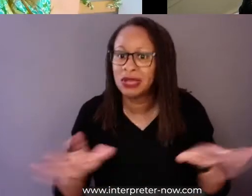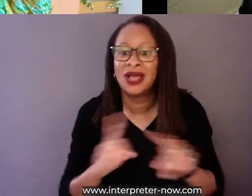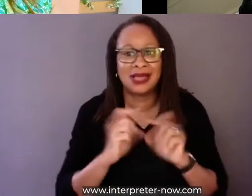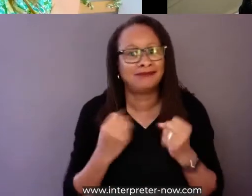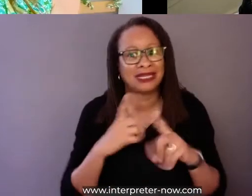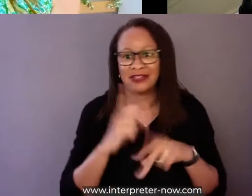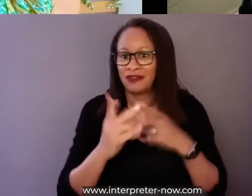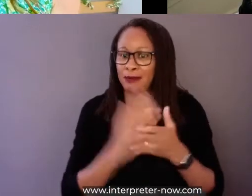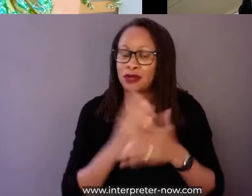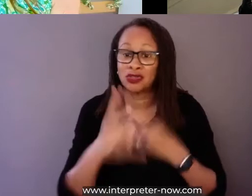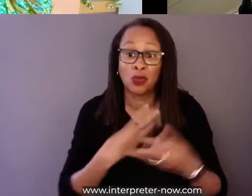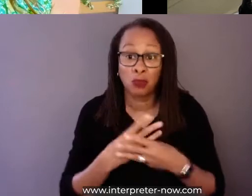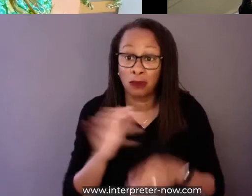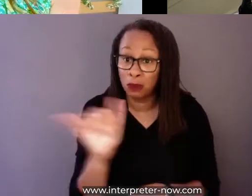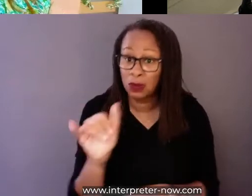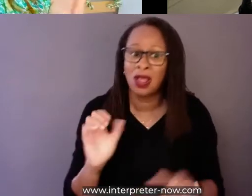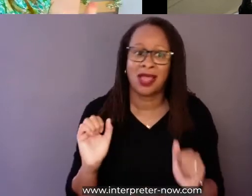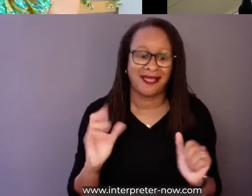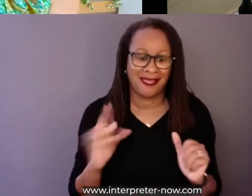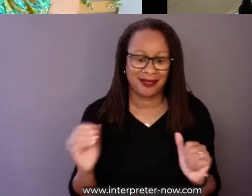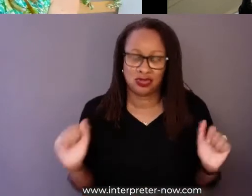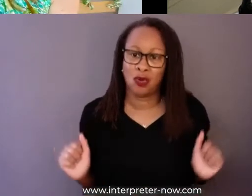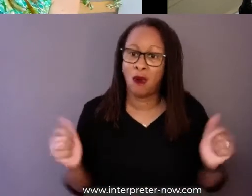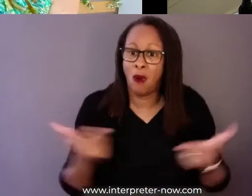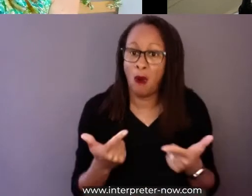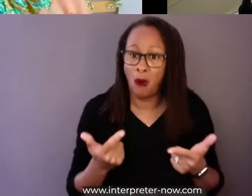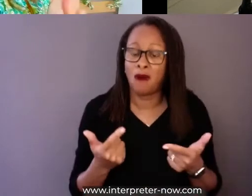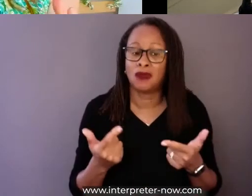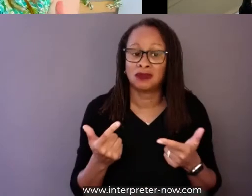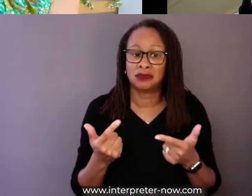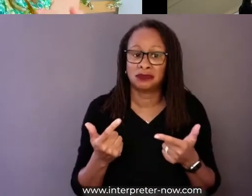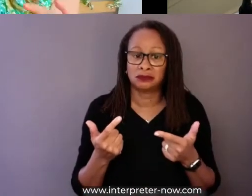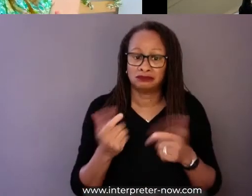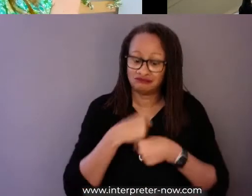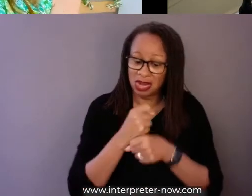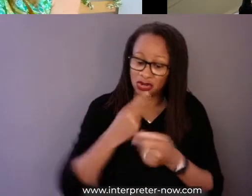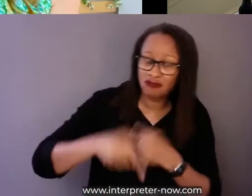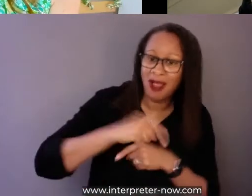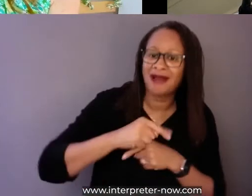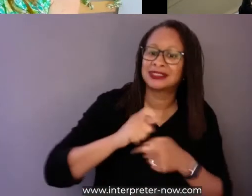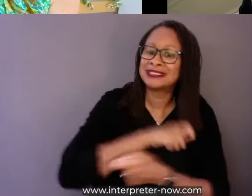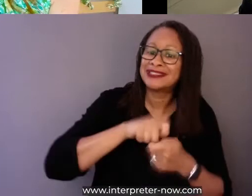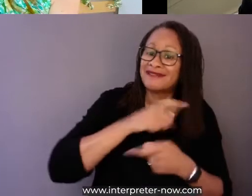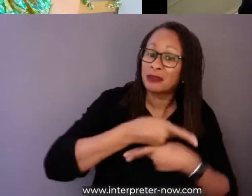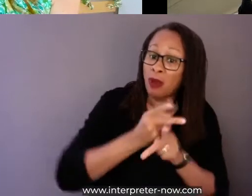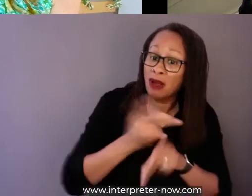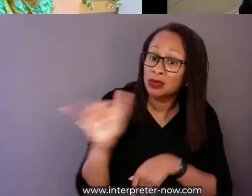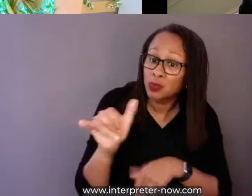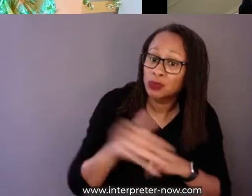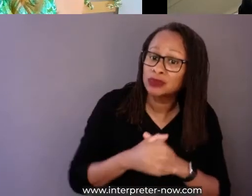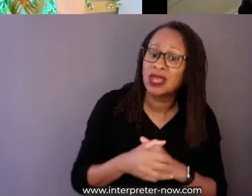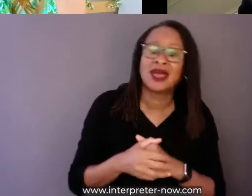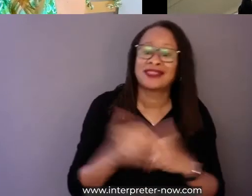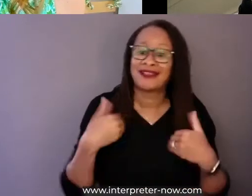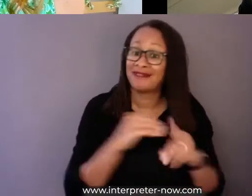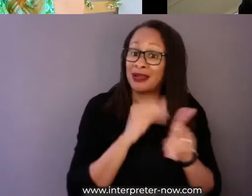world. And it's been generated around products as well that have an